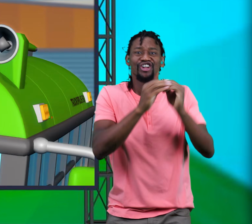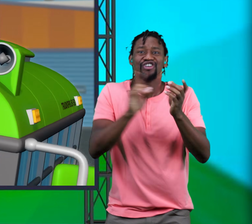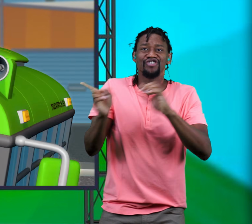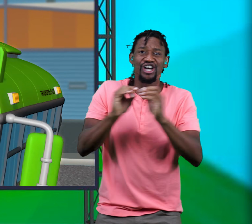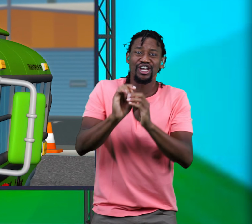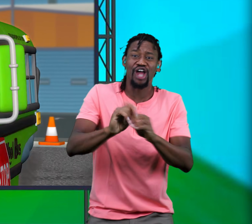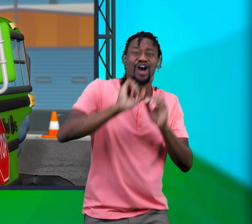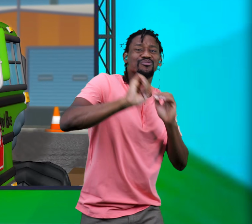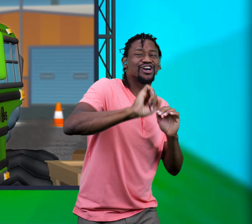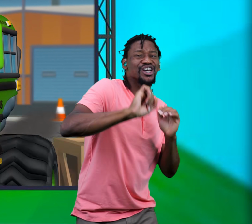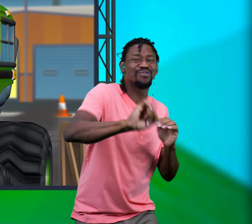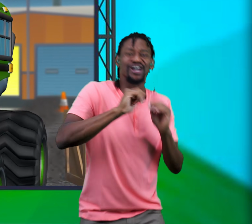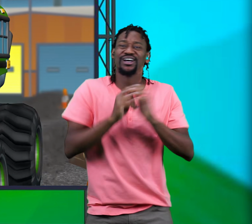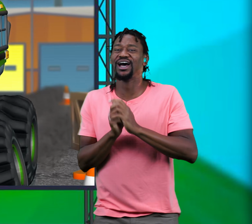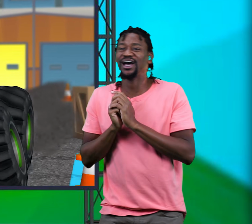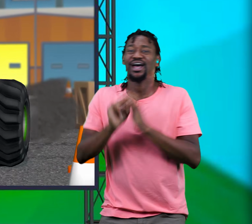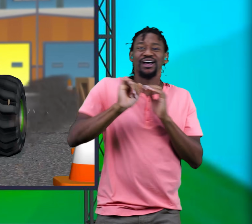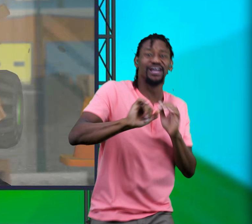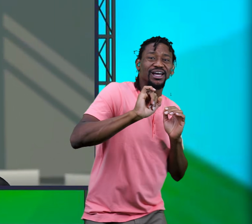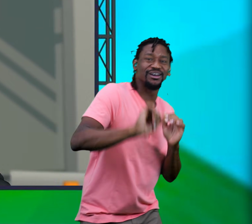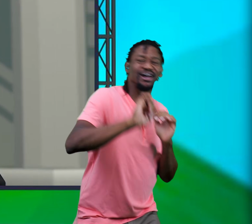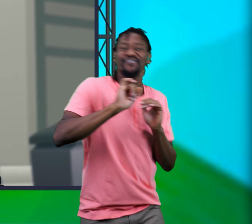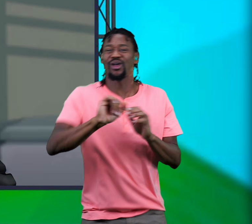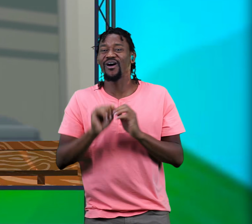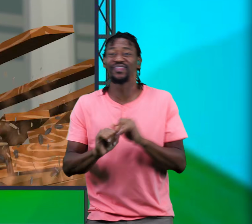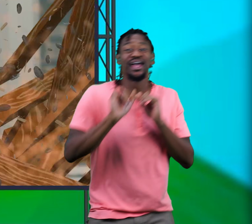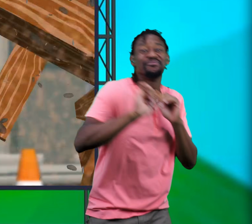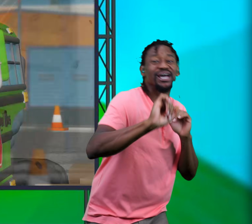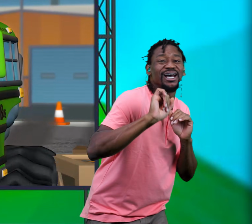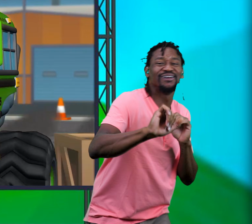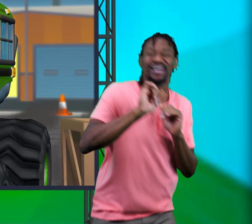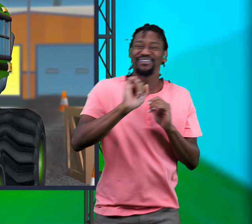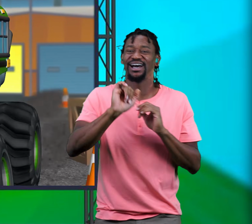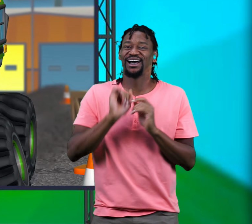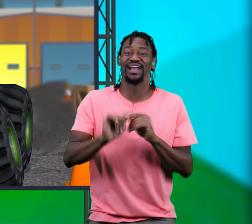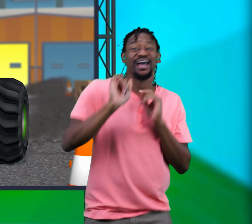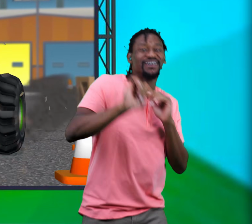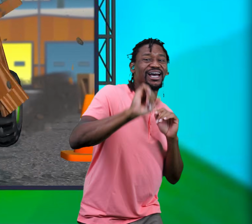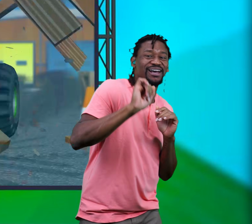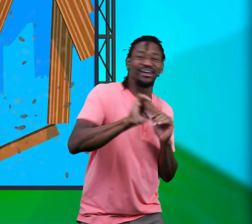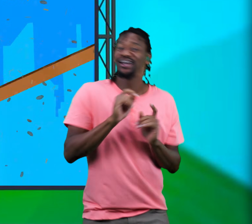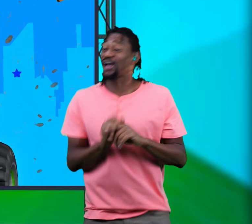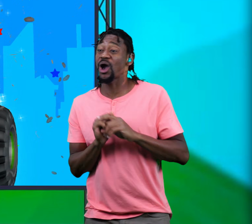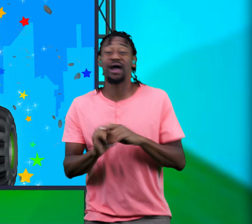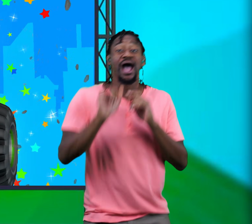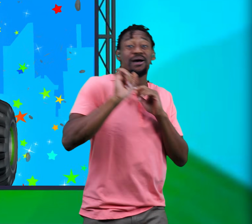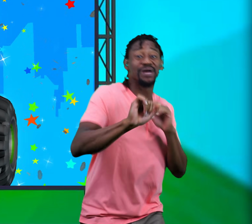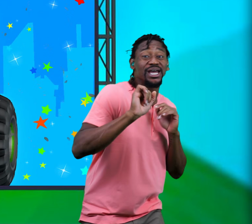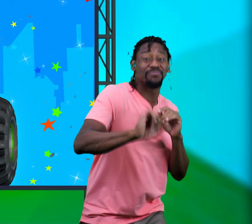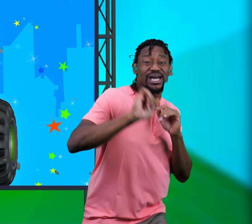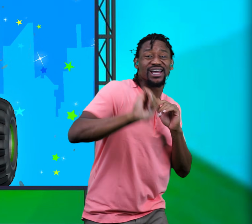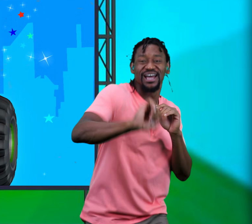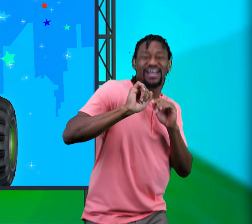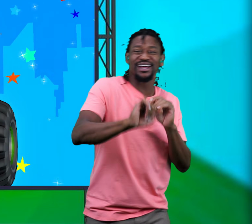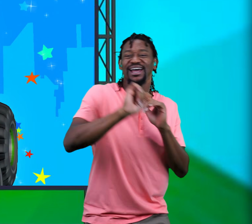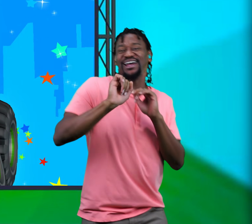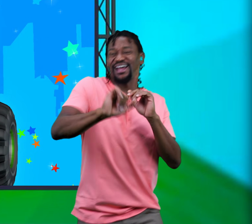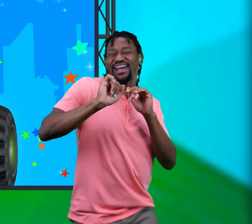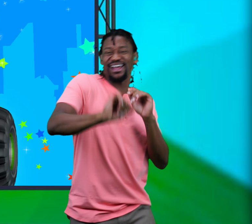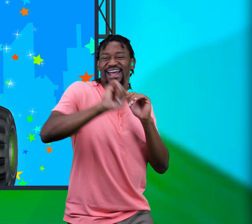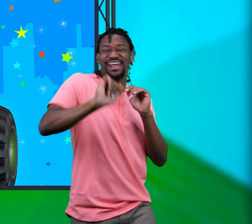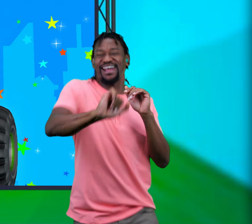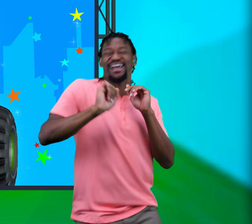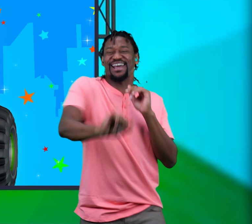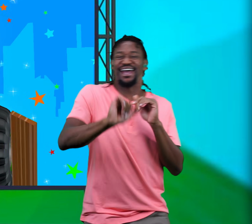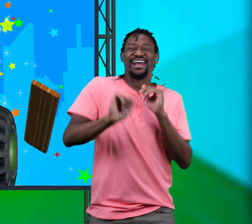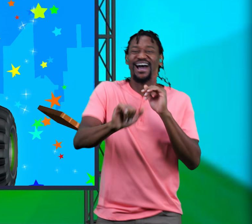The horn on the bus goes beep, beep, beep, beep, beep, beep, beep, beep, beep. The horn on the bus goes beep, beep, beep,